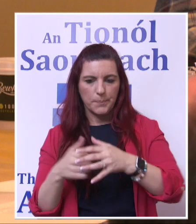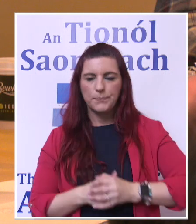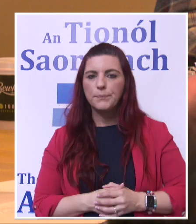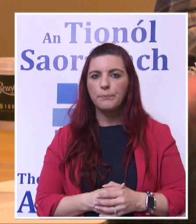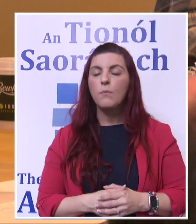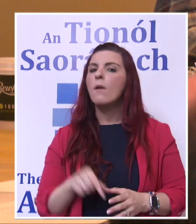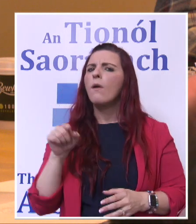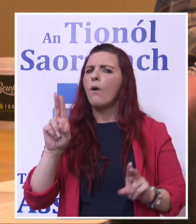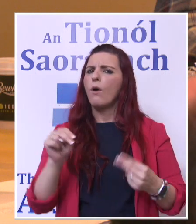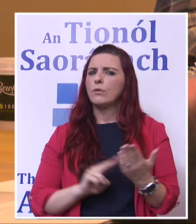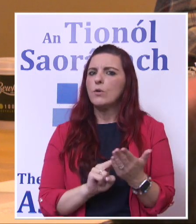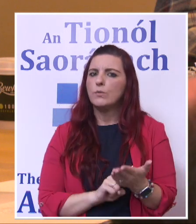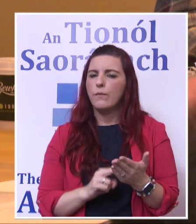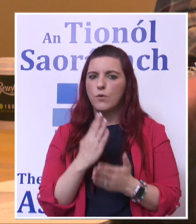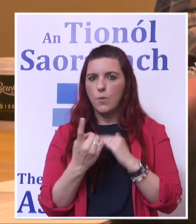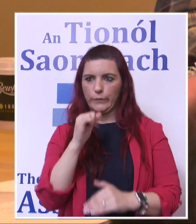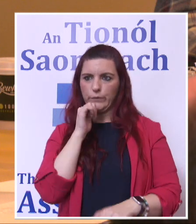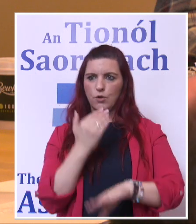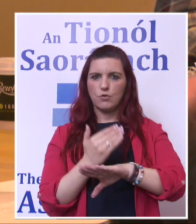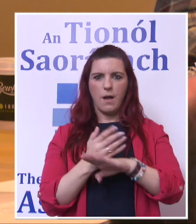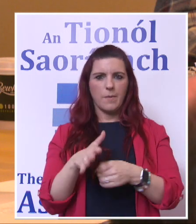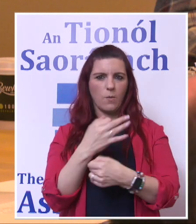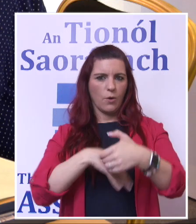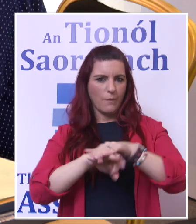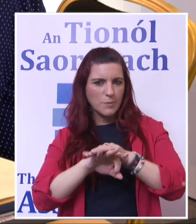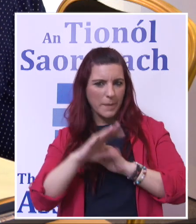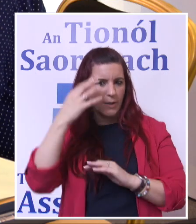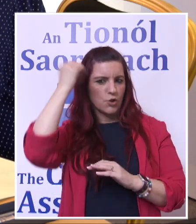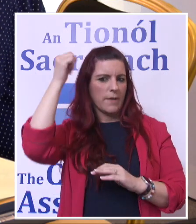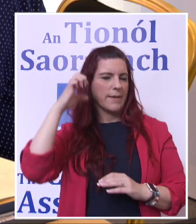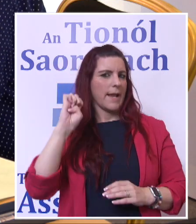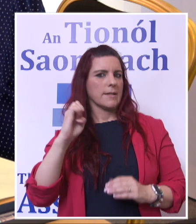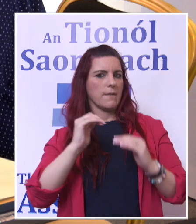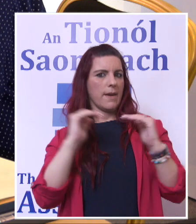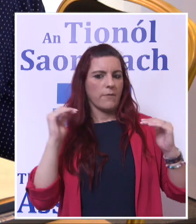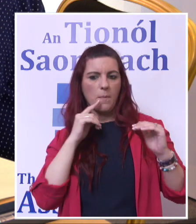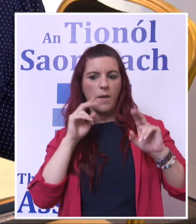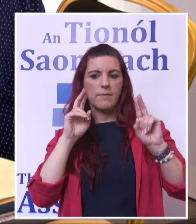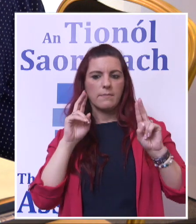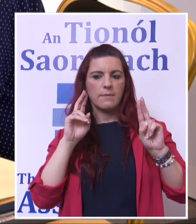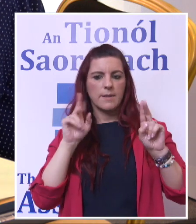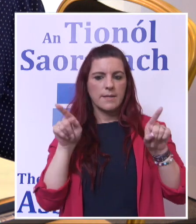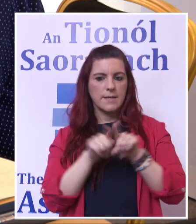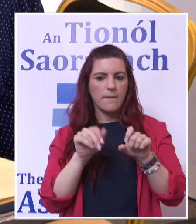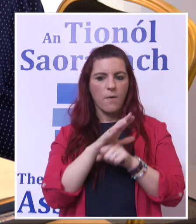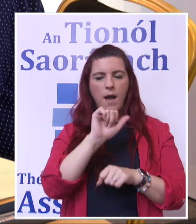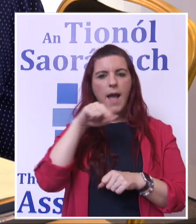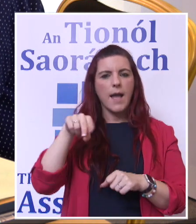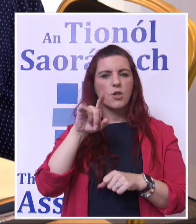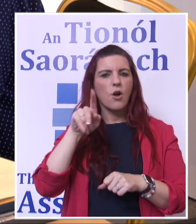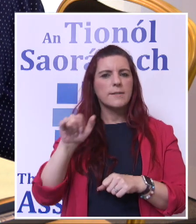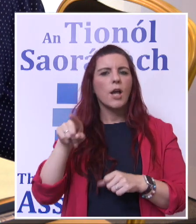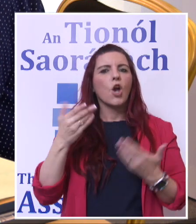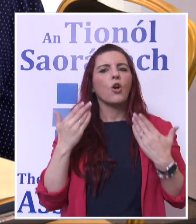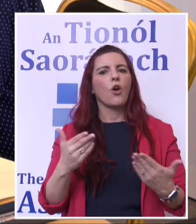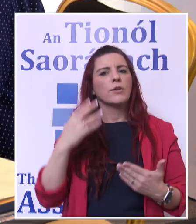It is unusual for someone's first job in local government to be at chief executive level, but that is the case for Anne Doherty, the current chief in Cork